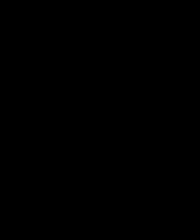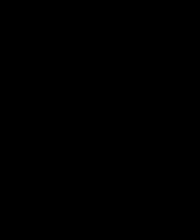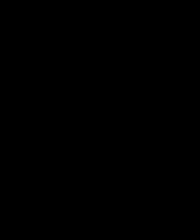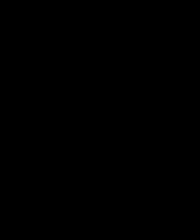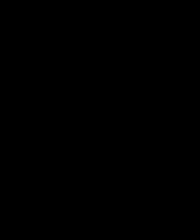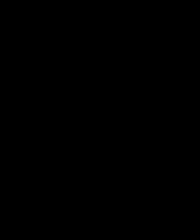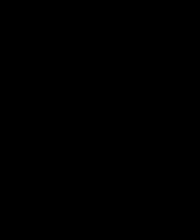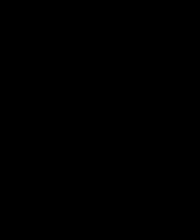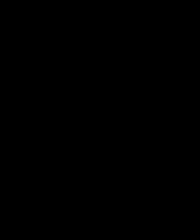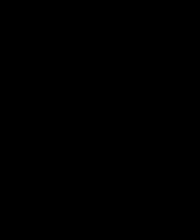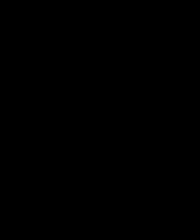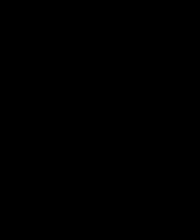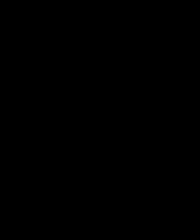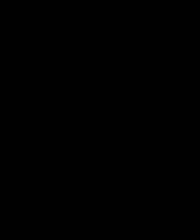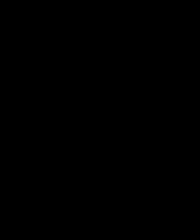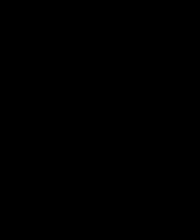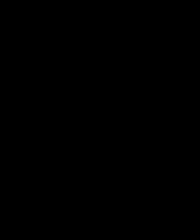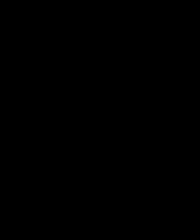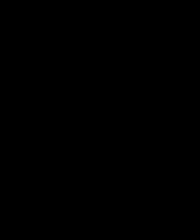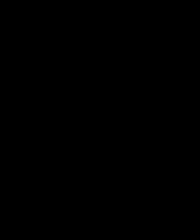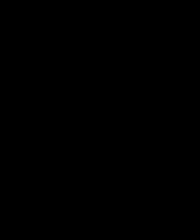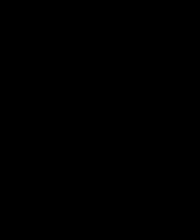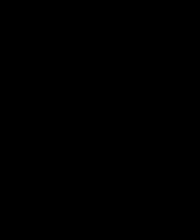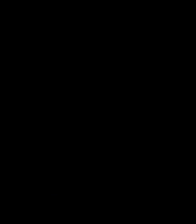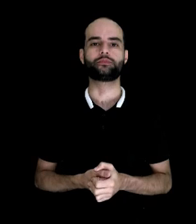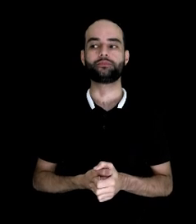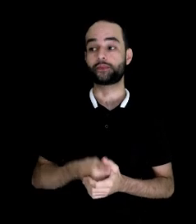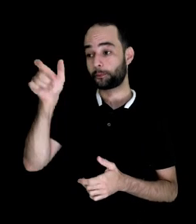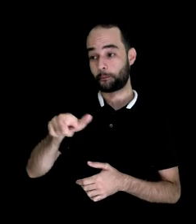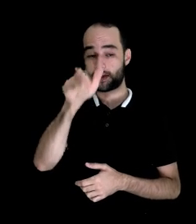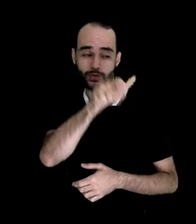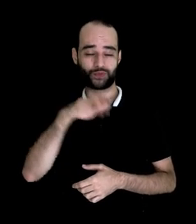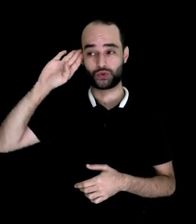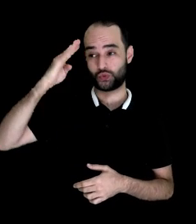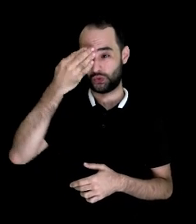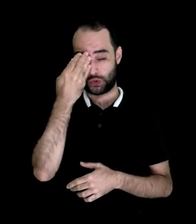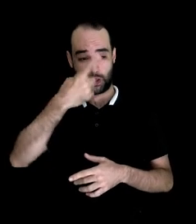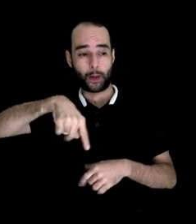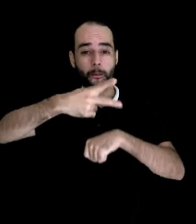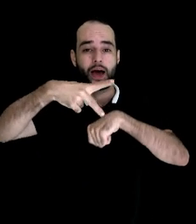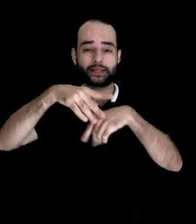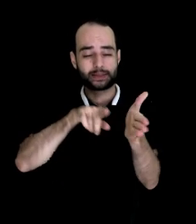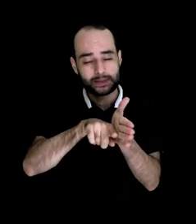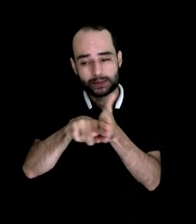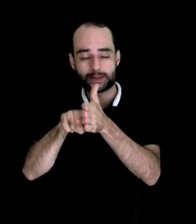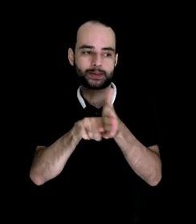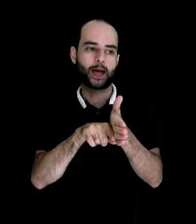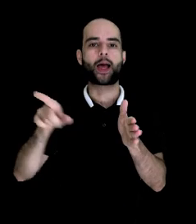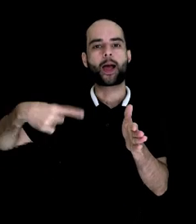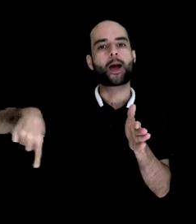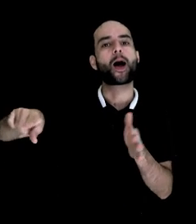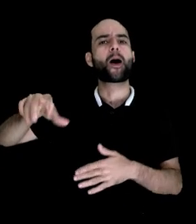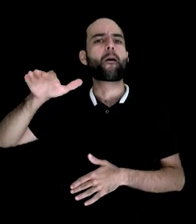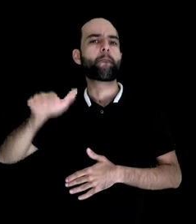top left, in red ink, centered, it says, people with deafblindness in the countries studied are less likely to